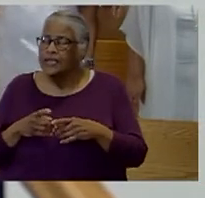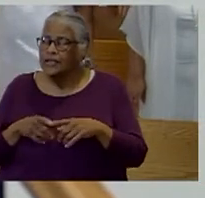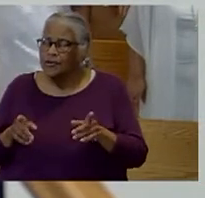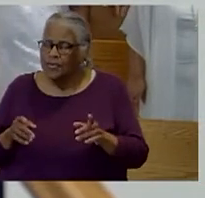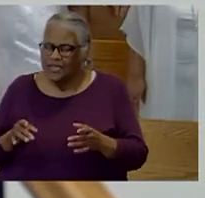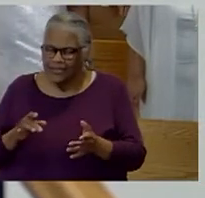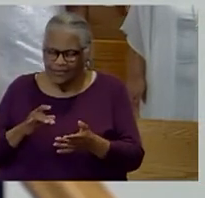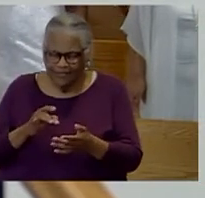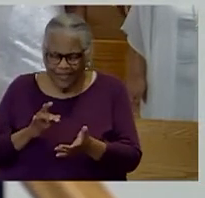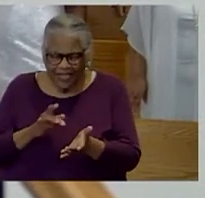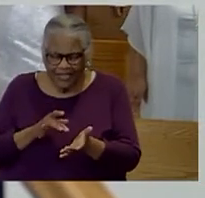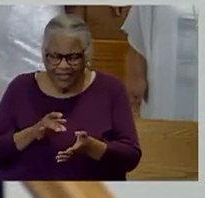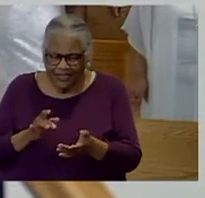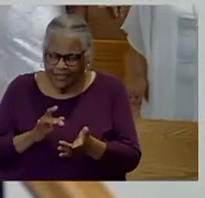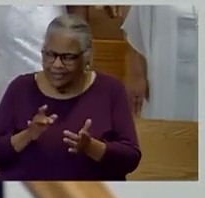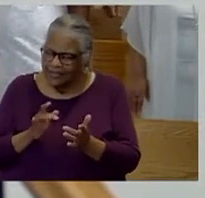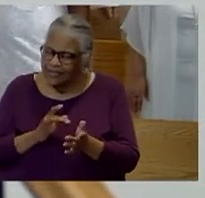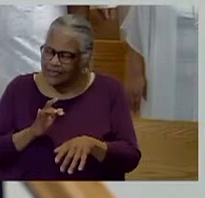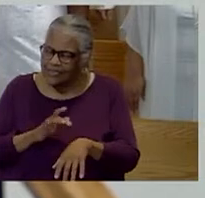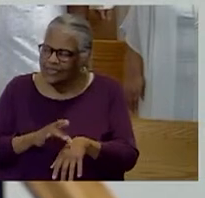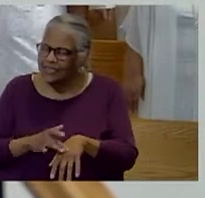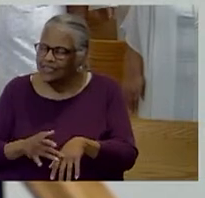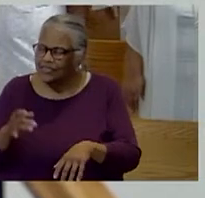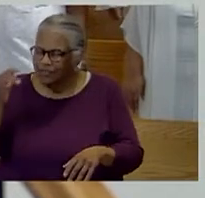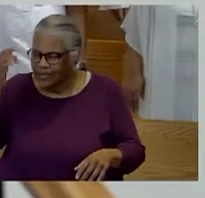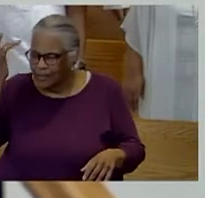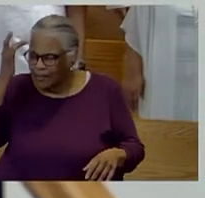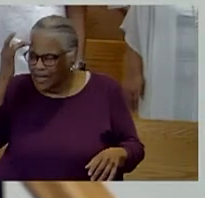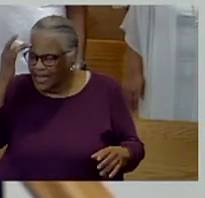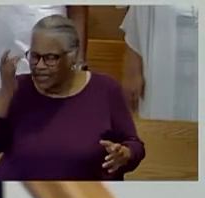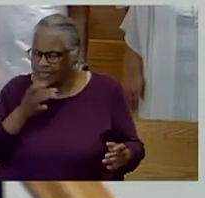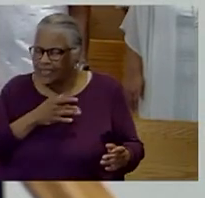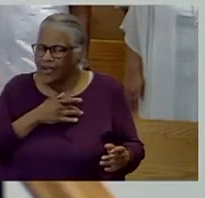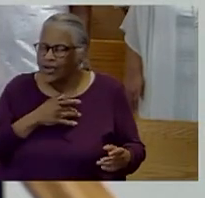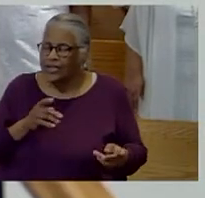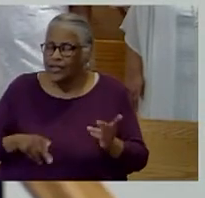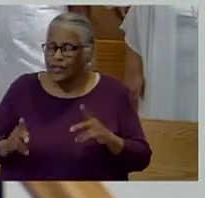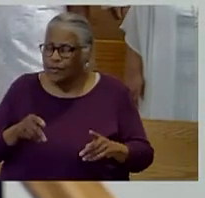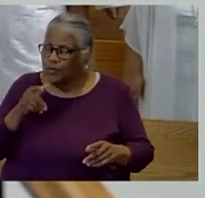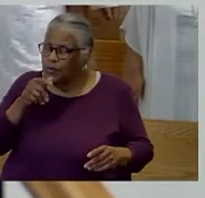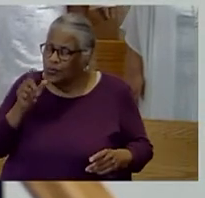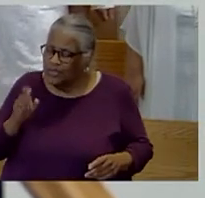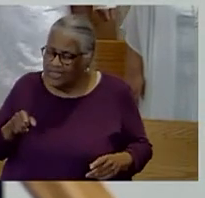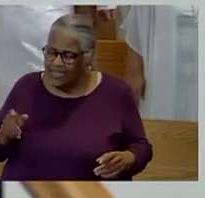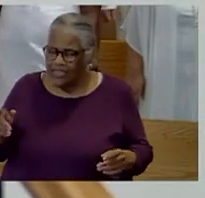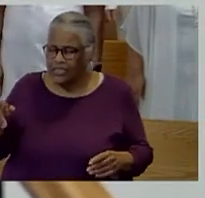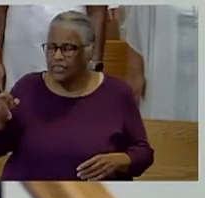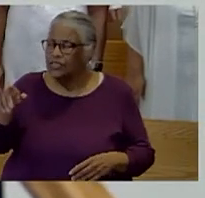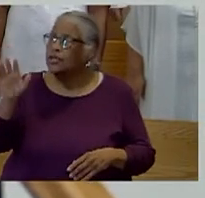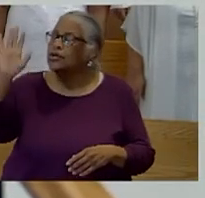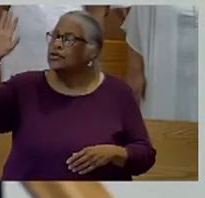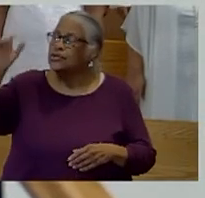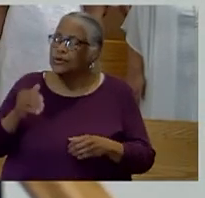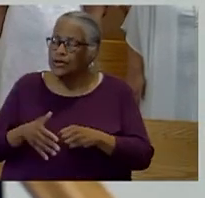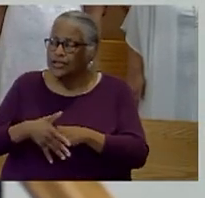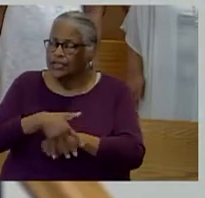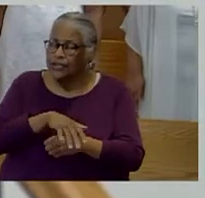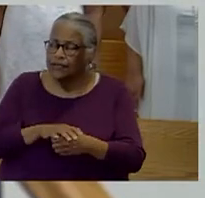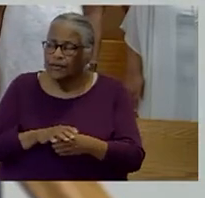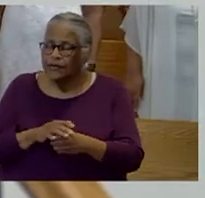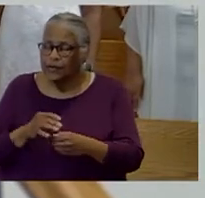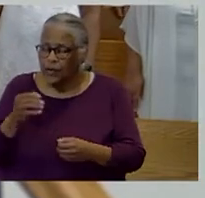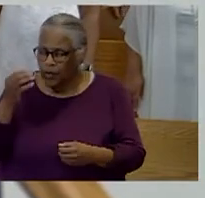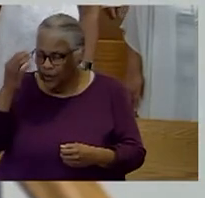and the hearts of someone here today that needs your covering. And God, we know that the world covers well, but you